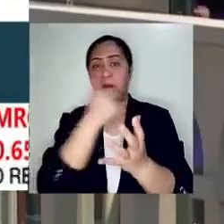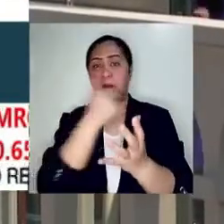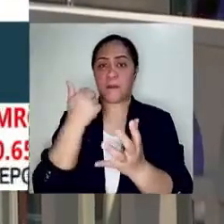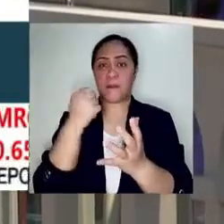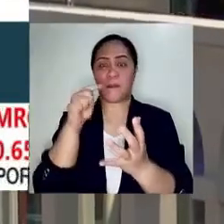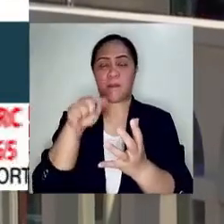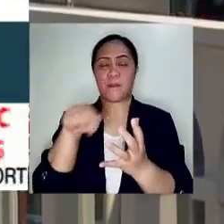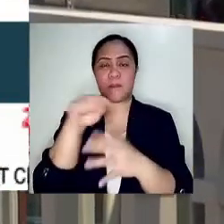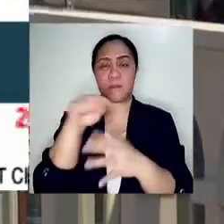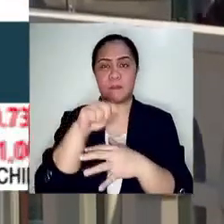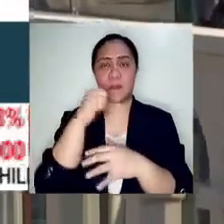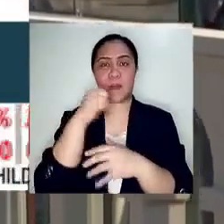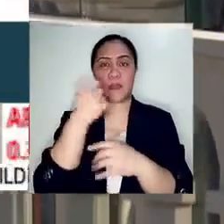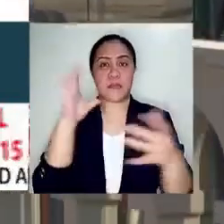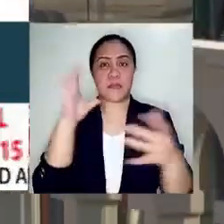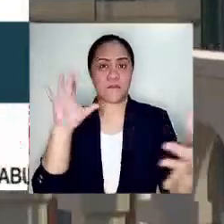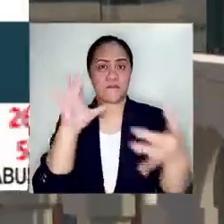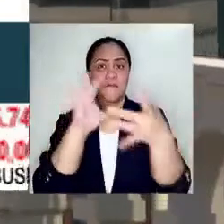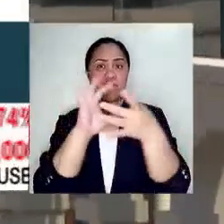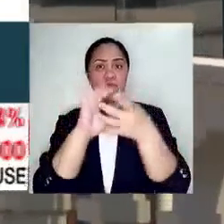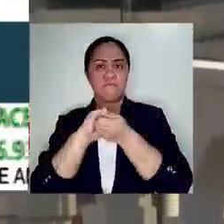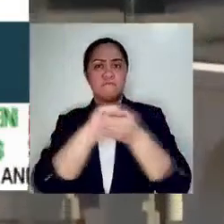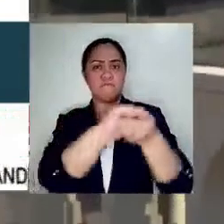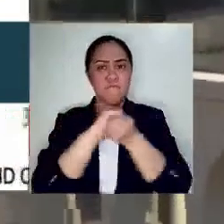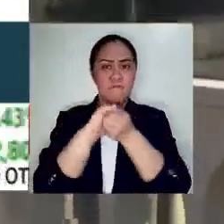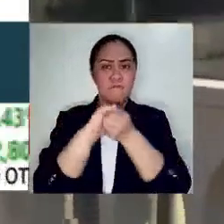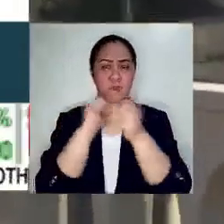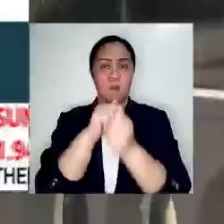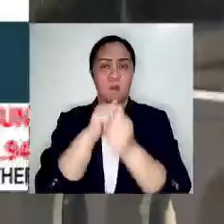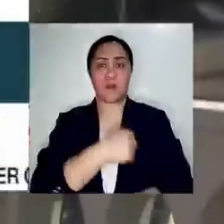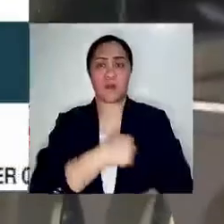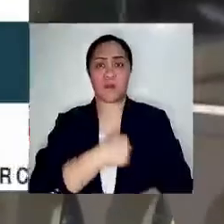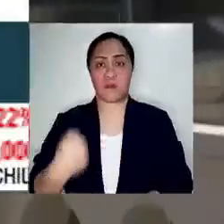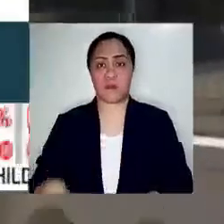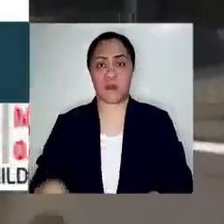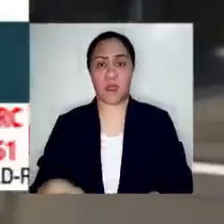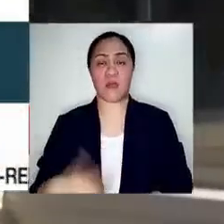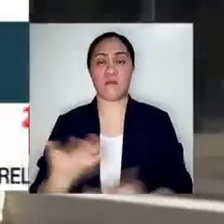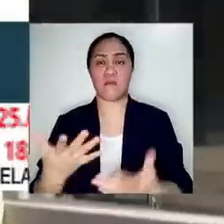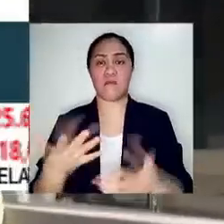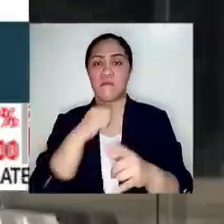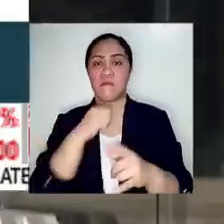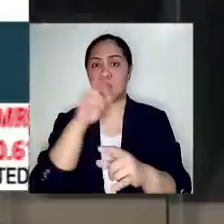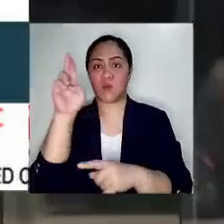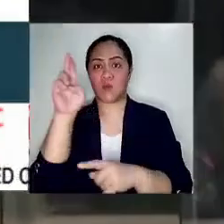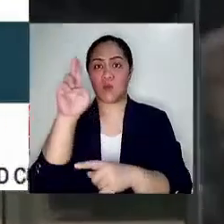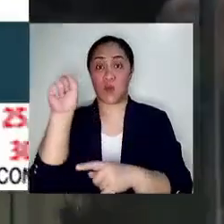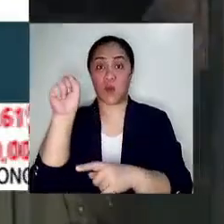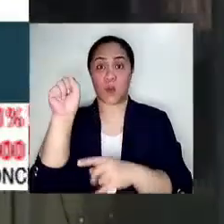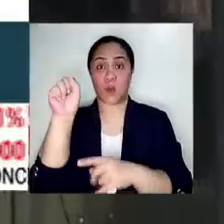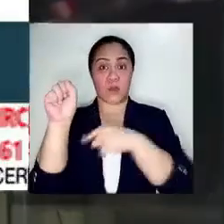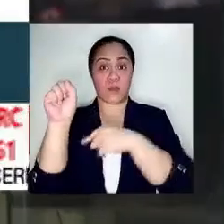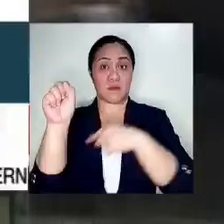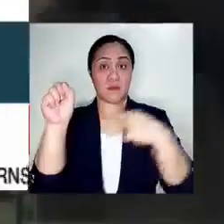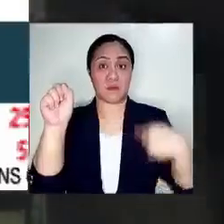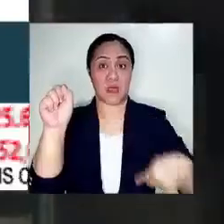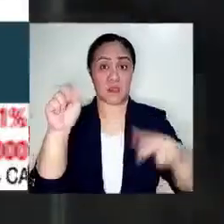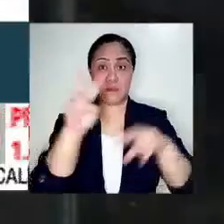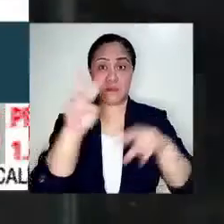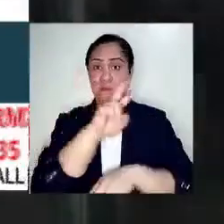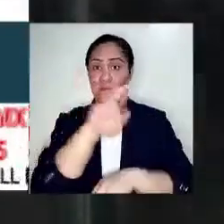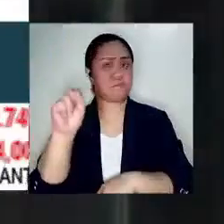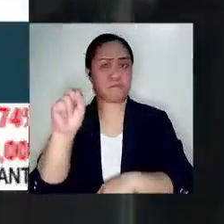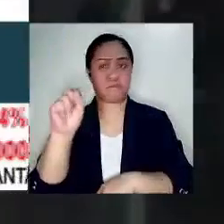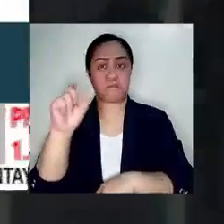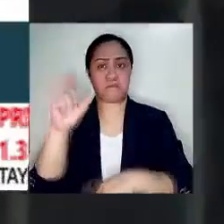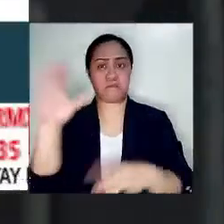allies together to deal with China instead of simply a U.S.-China rivalry. So these are things that I think we need